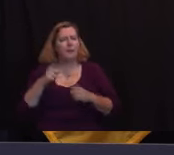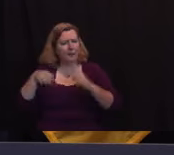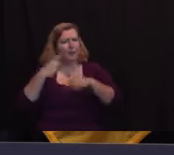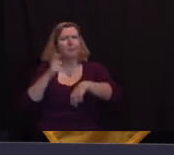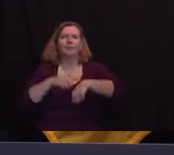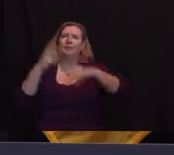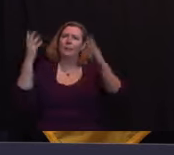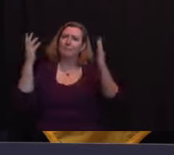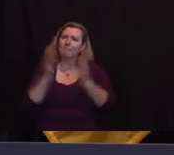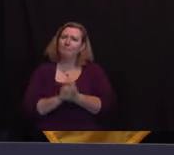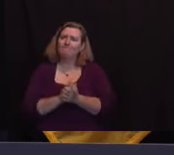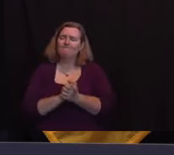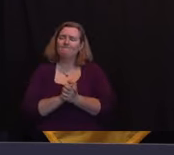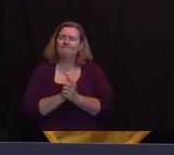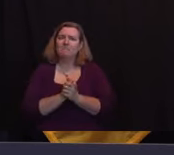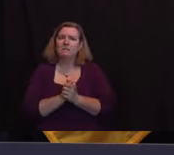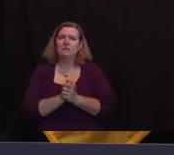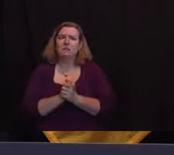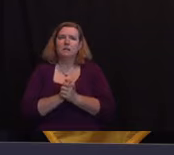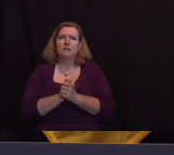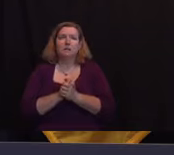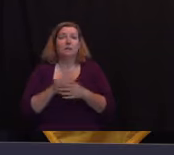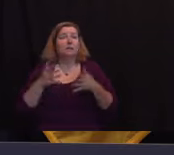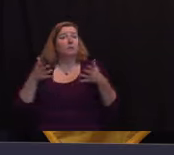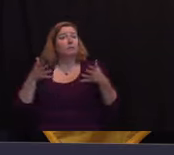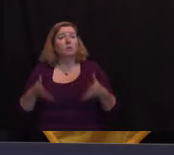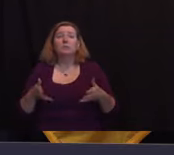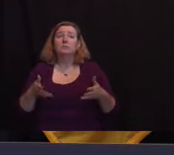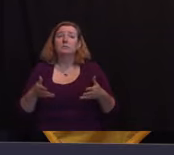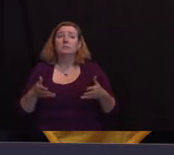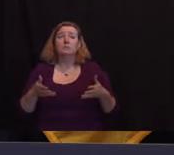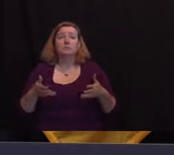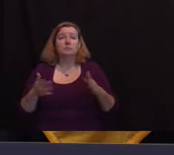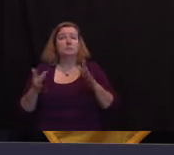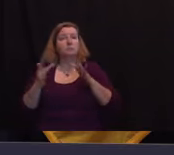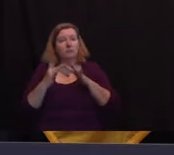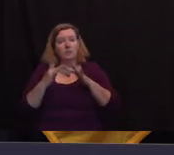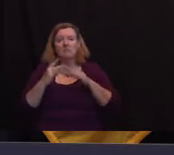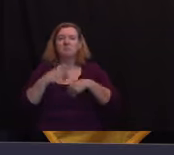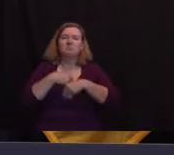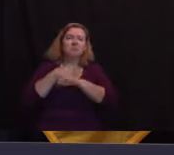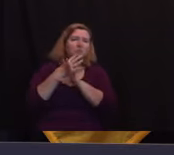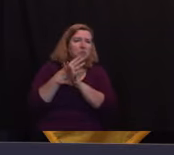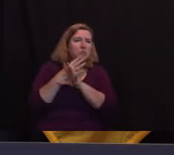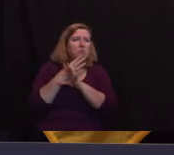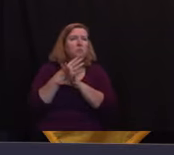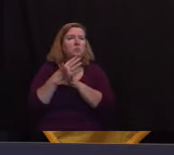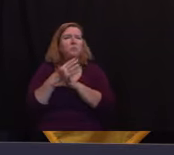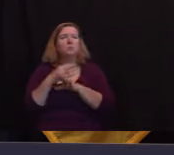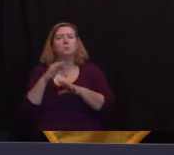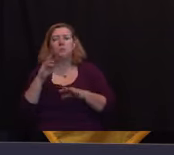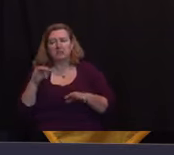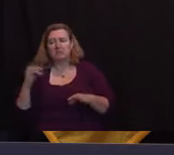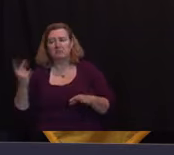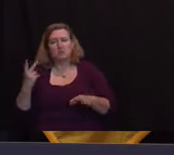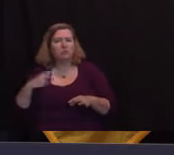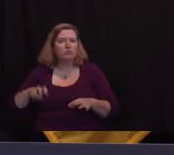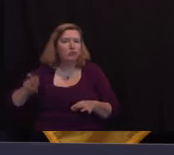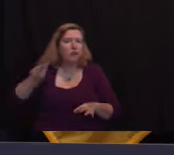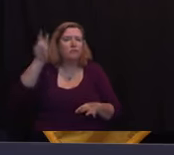with you virtually. I think you and I will be on the road from one of the next couple of days, Judy. We might want to invite Pat to tag